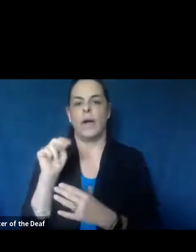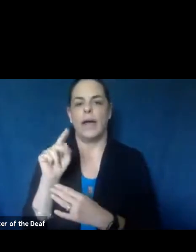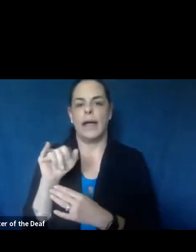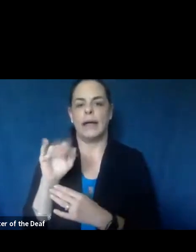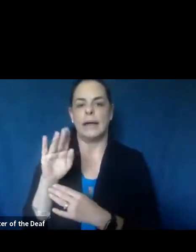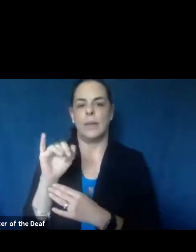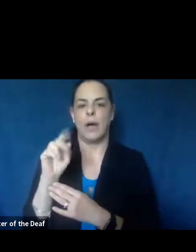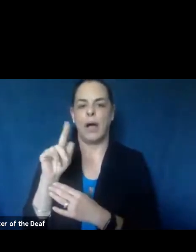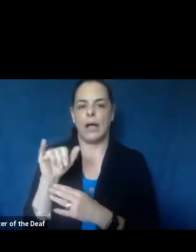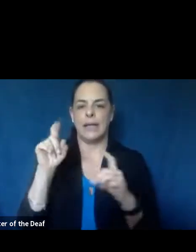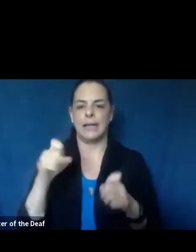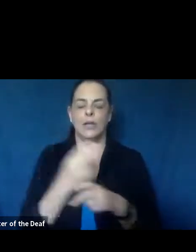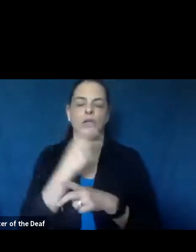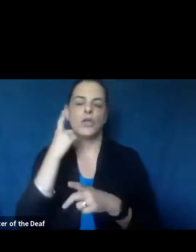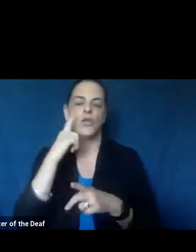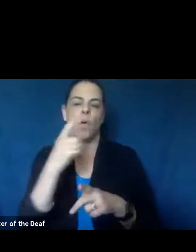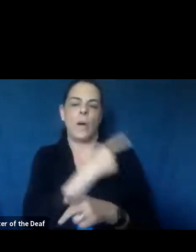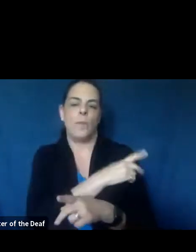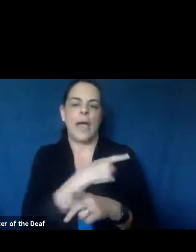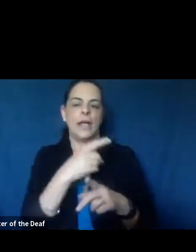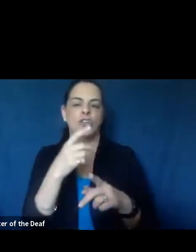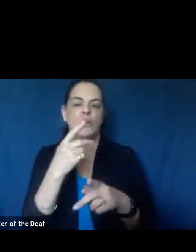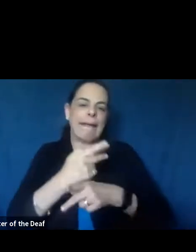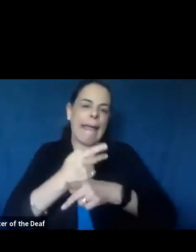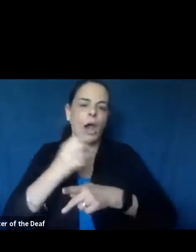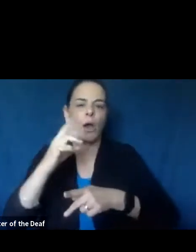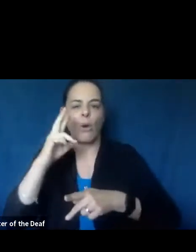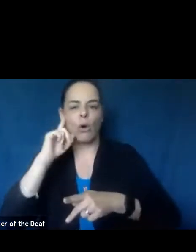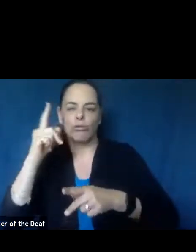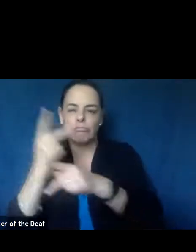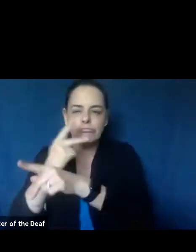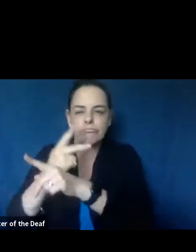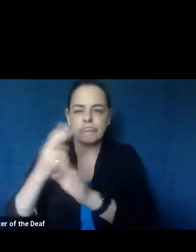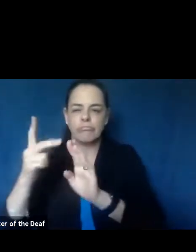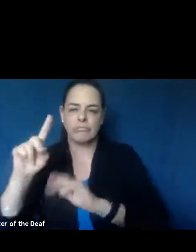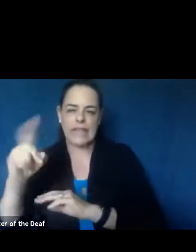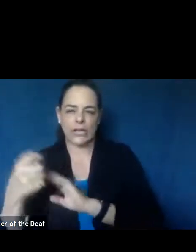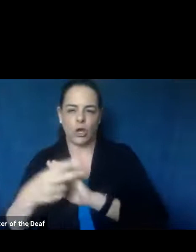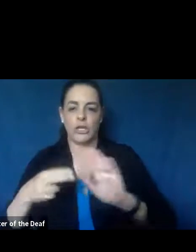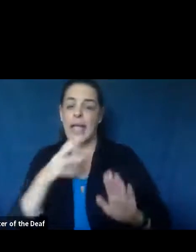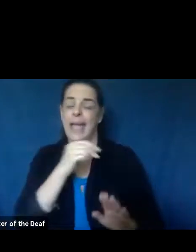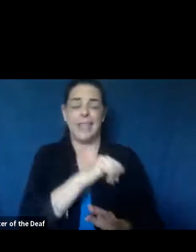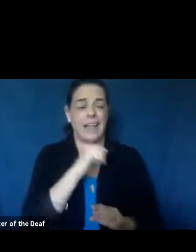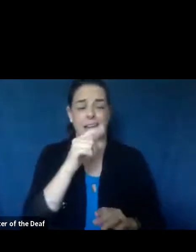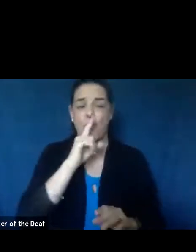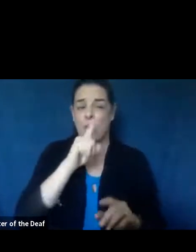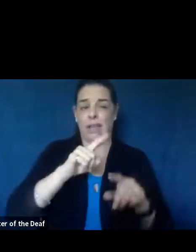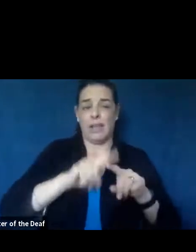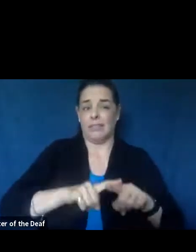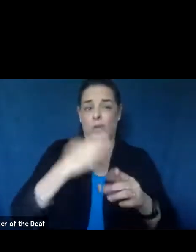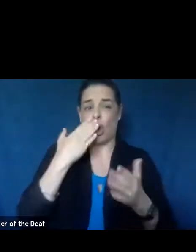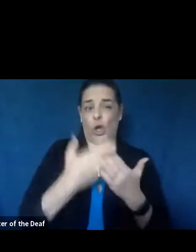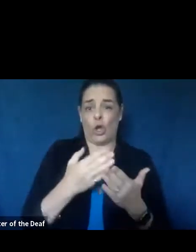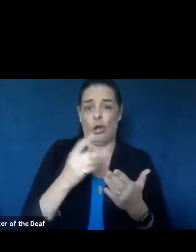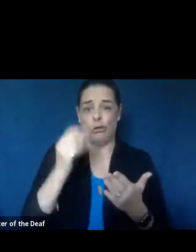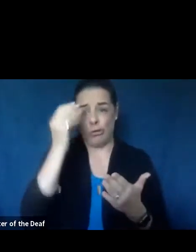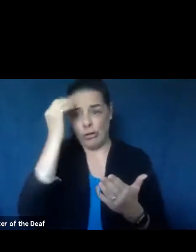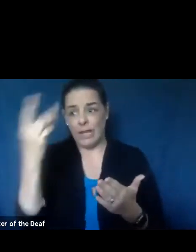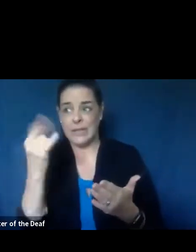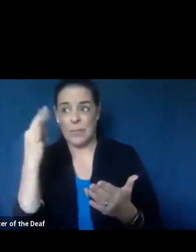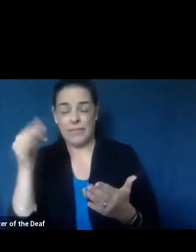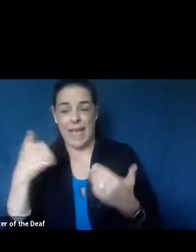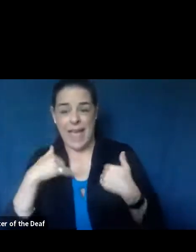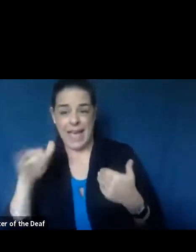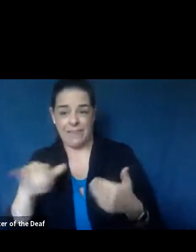used for patient care or for diagnostics, and they're not even that reliable for telling someone right now if they've had the disease.